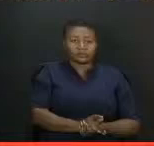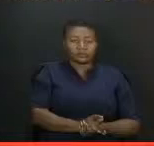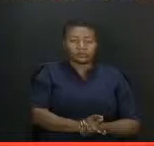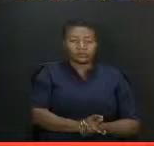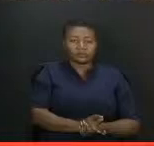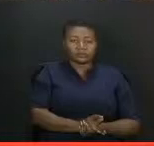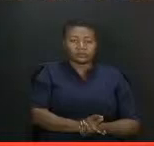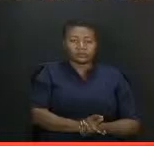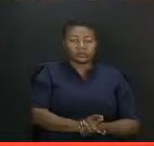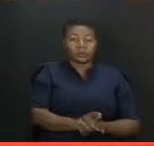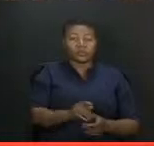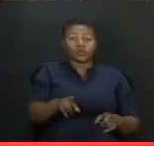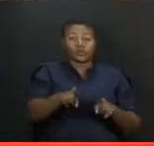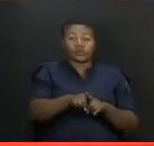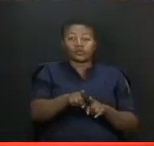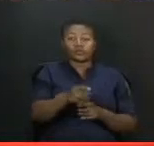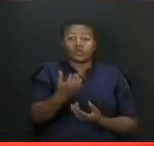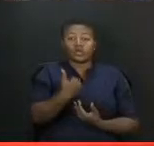We also have